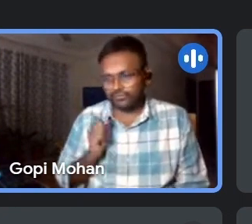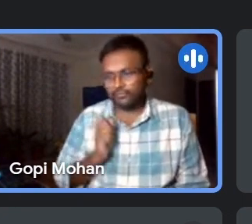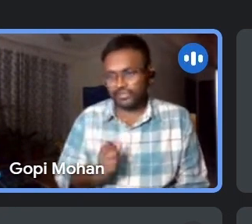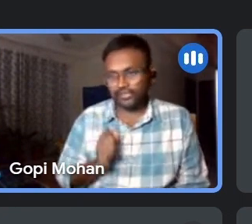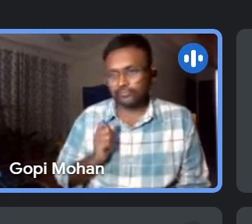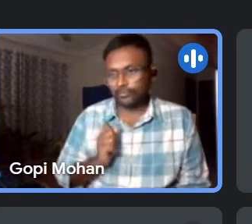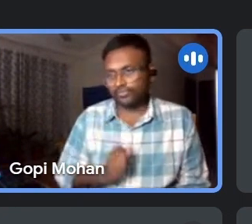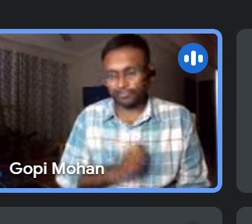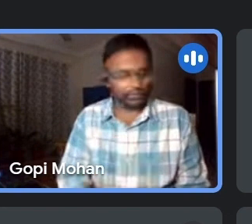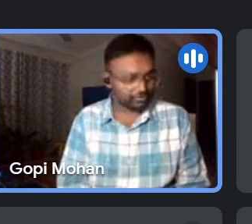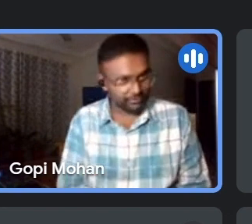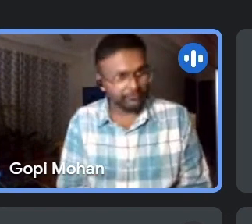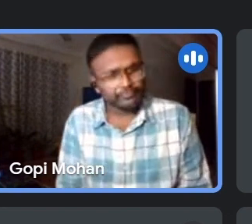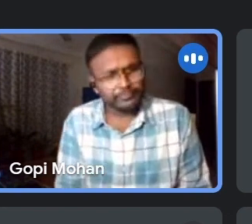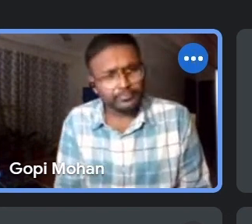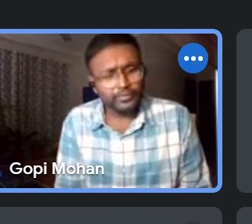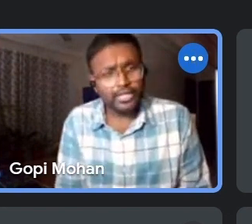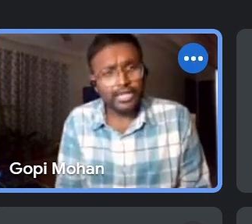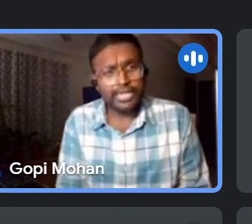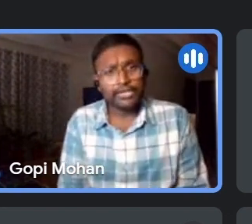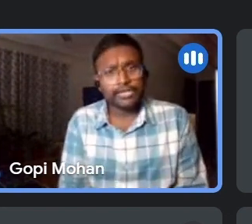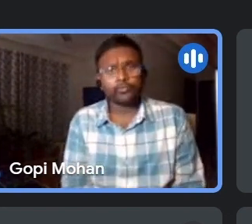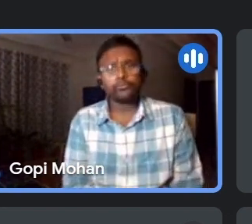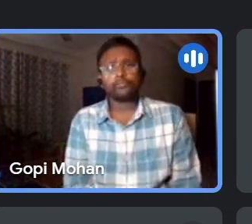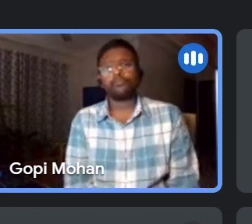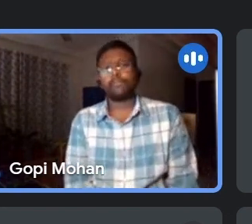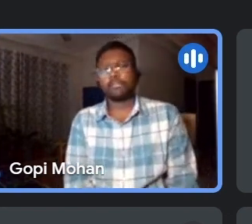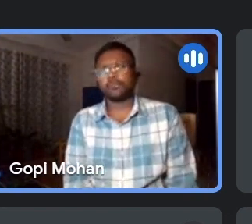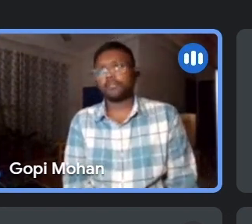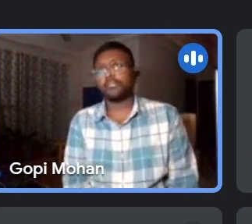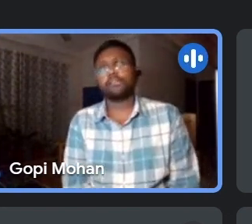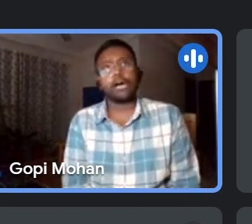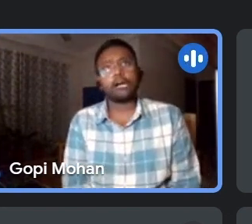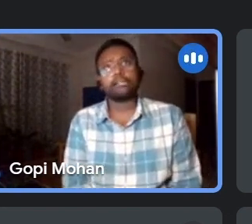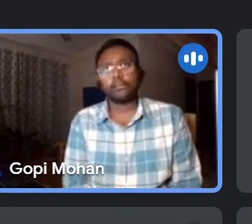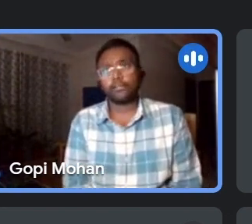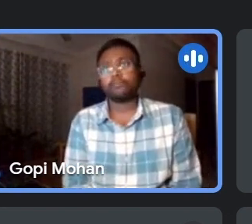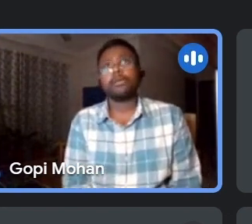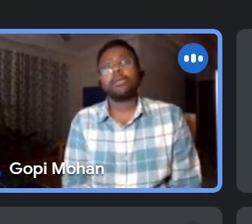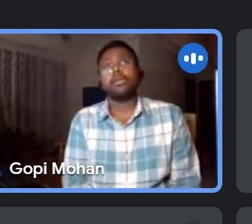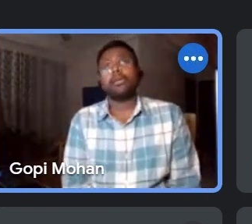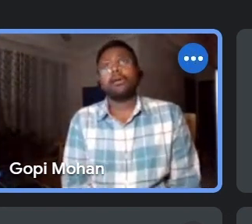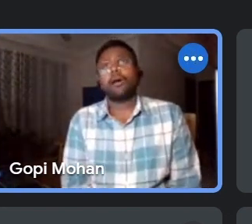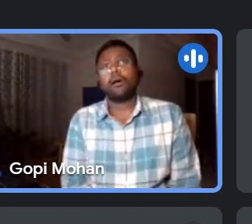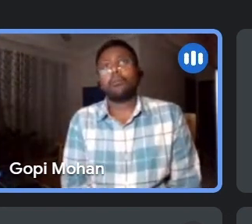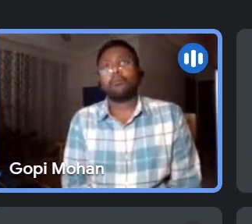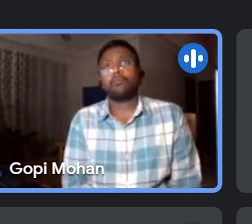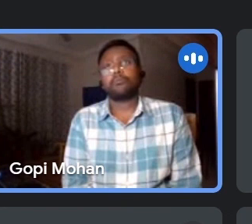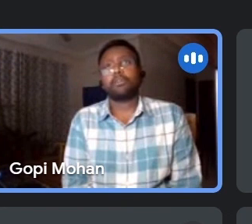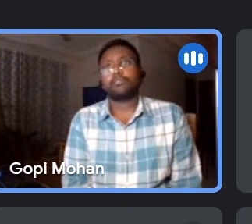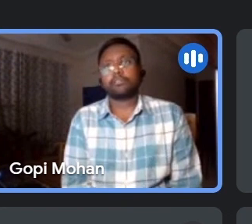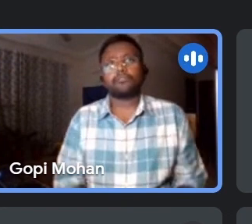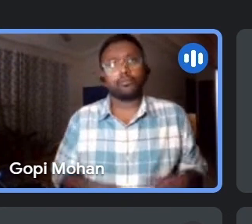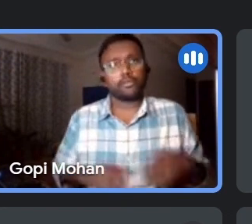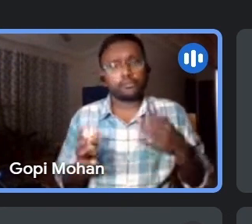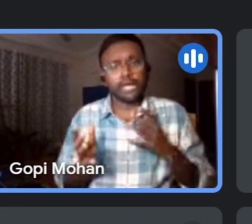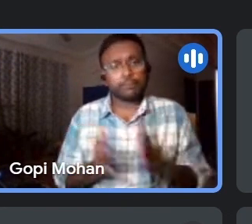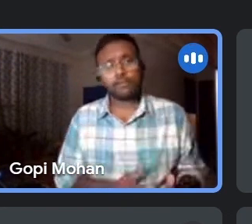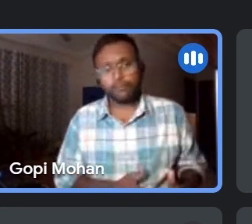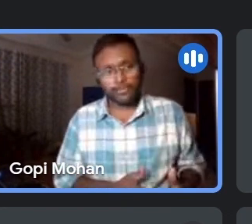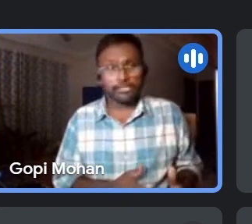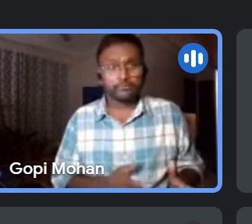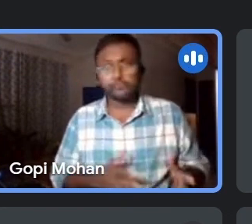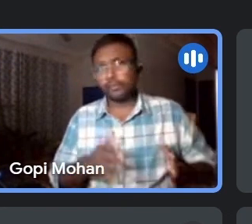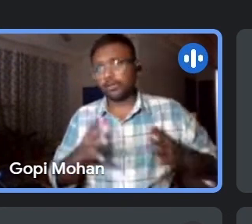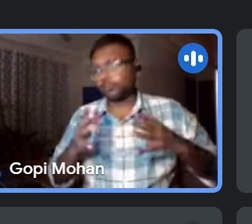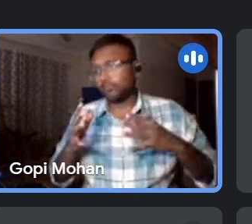my first taste with depression. And it was a very, very dark time, because a few things happened